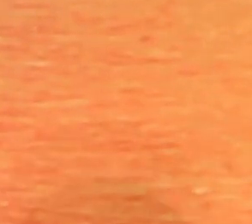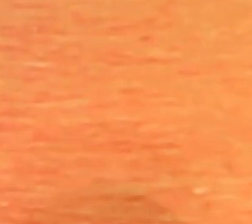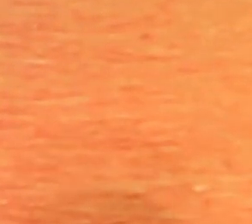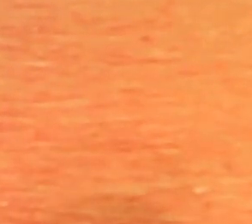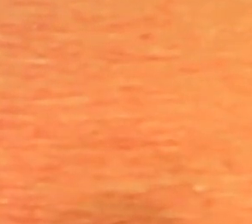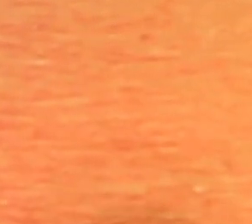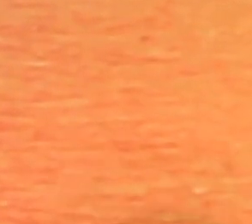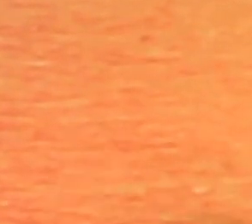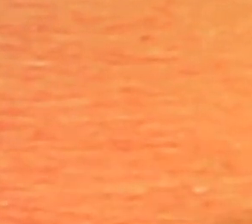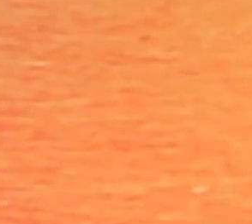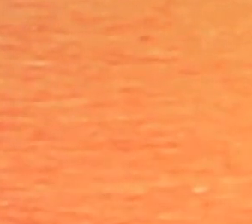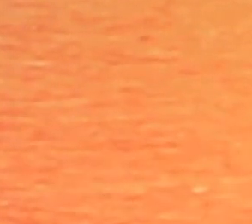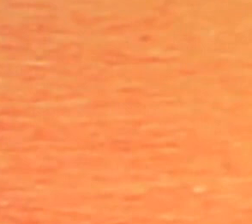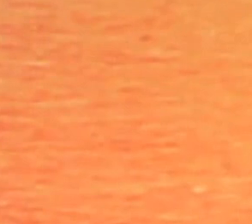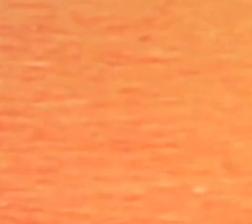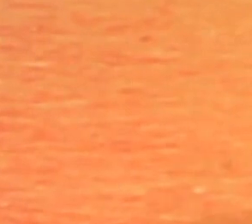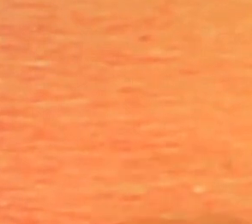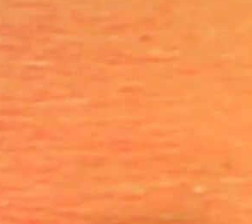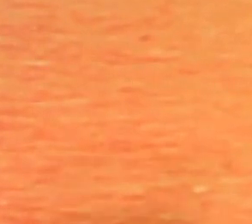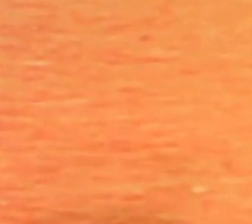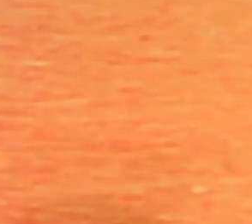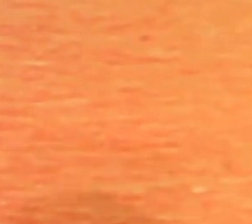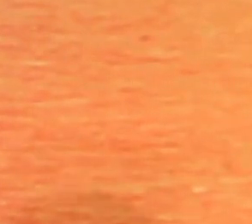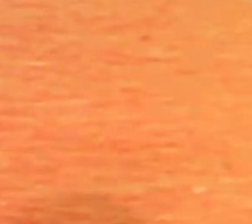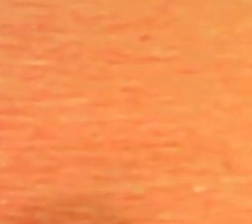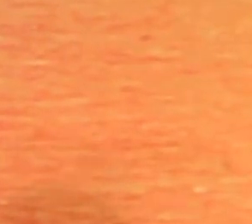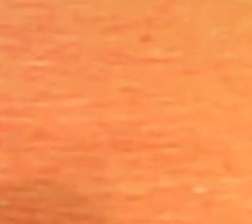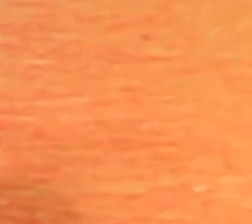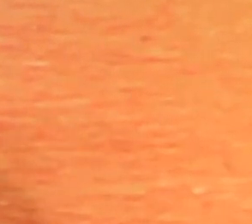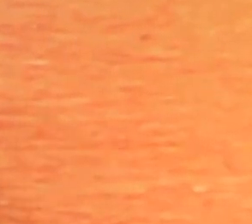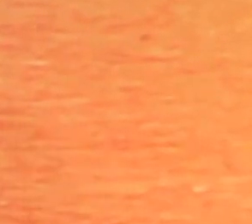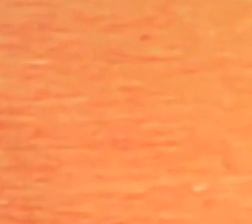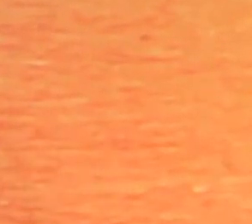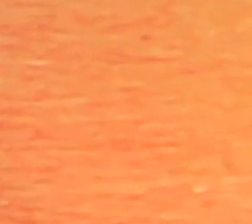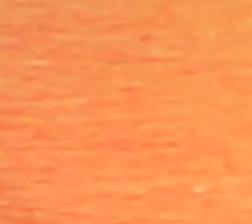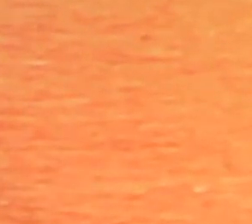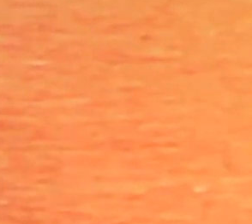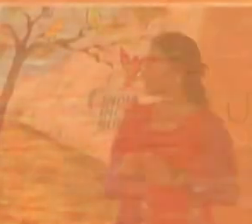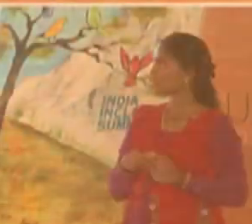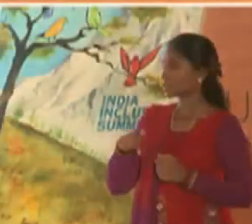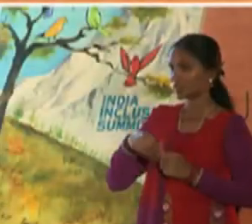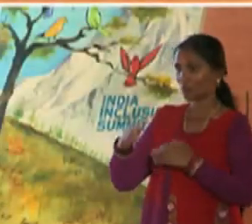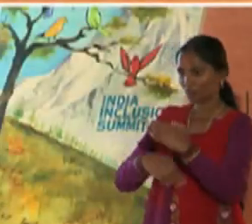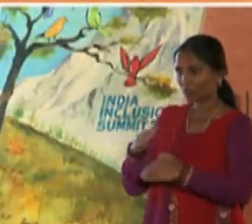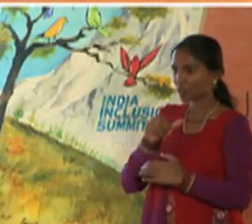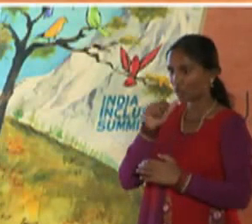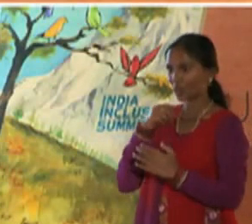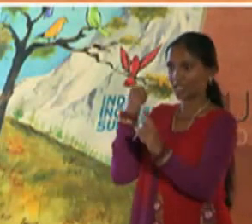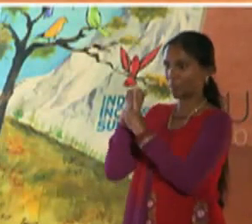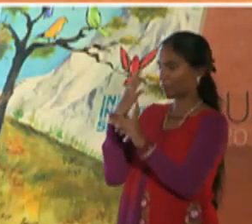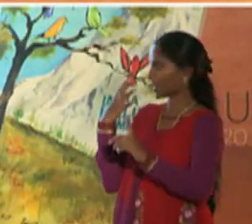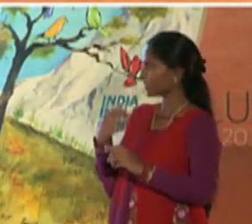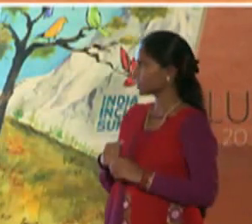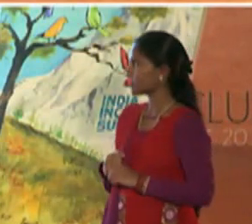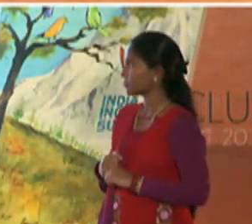start with $1 billion first. So we're in the process of doing that, so that the bar is set high